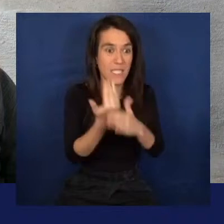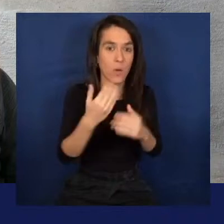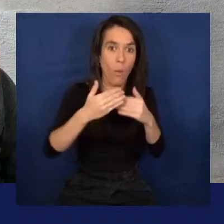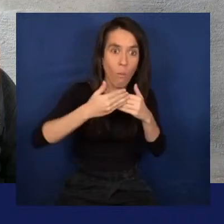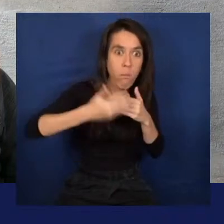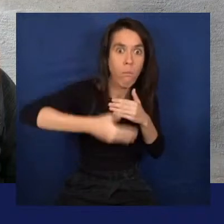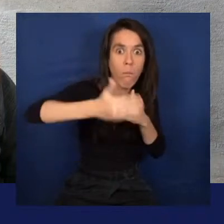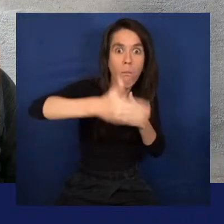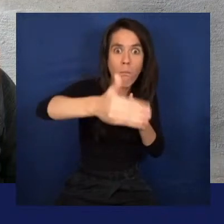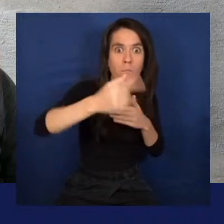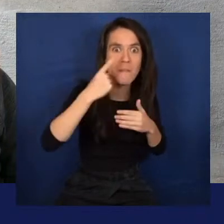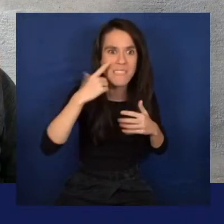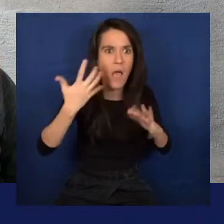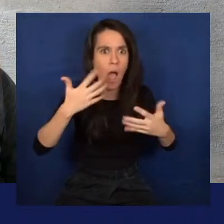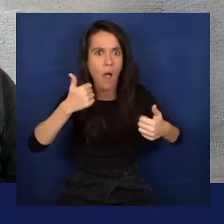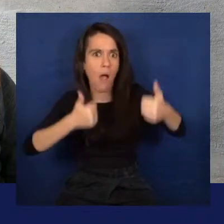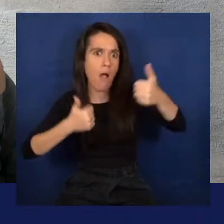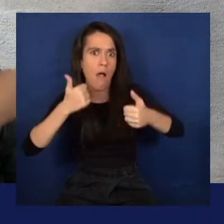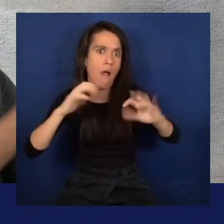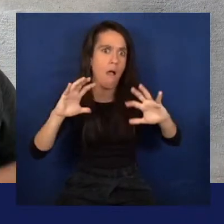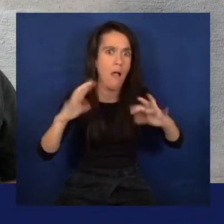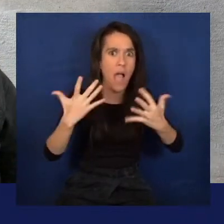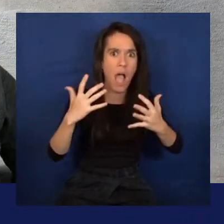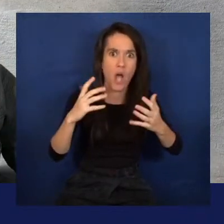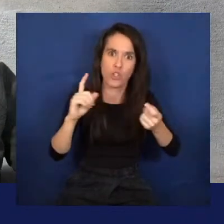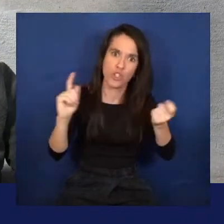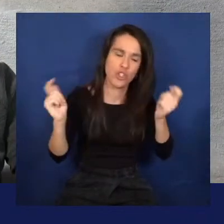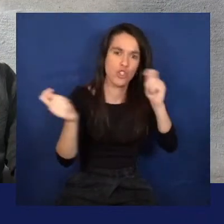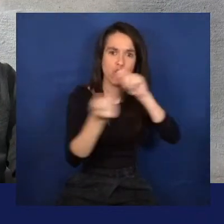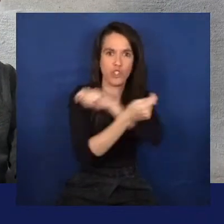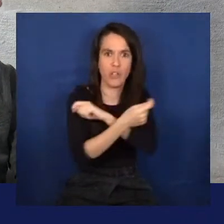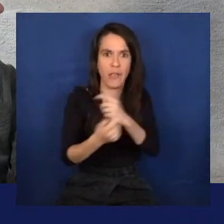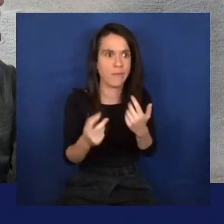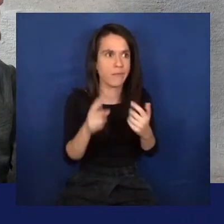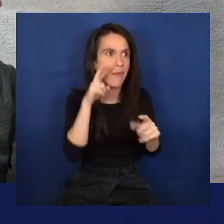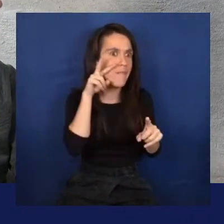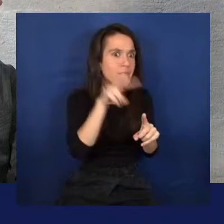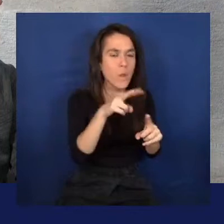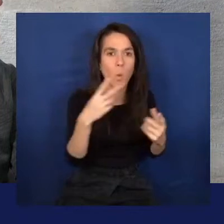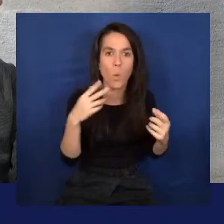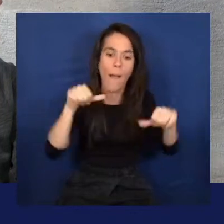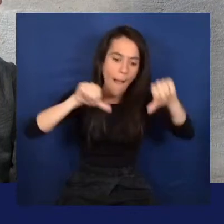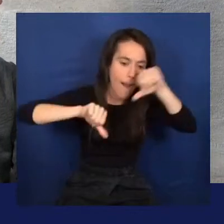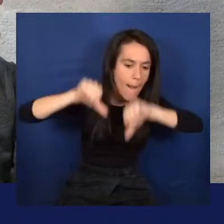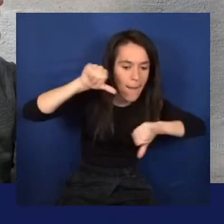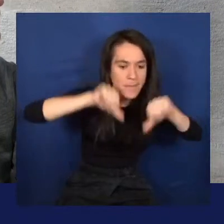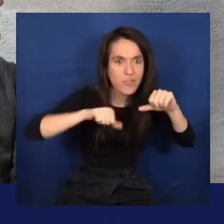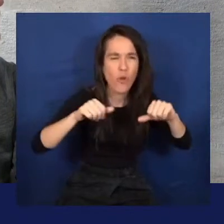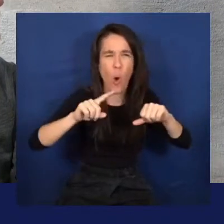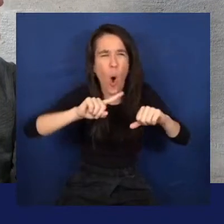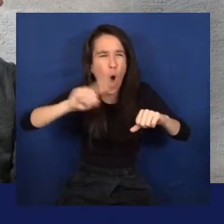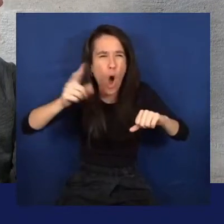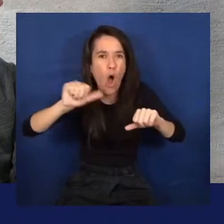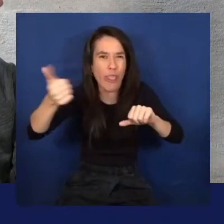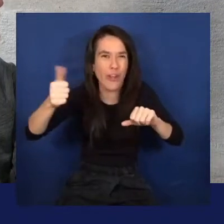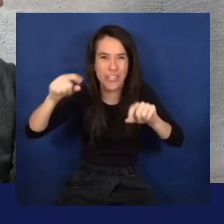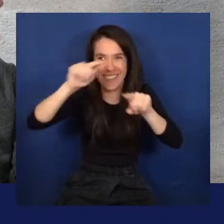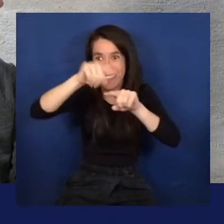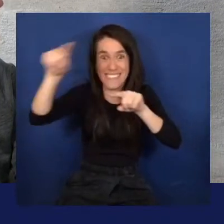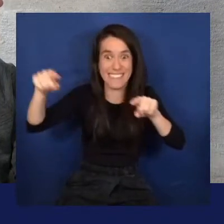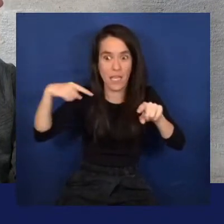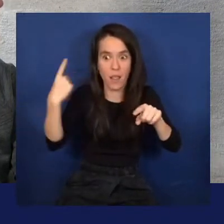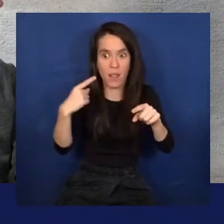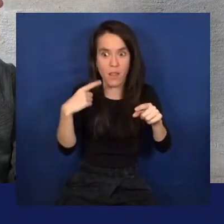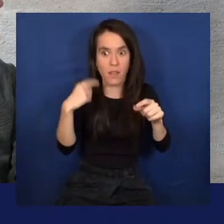quantum computing around its changes to the way we'll approach chemistry and different physics models and so forth, that also may be a new